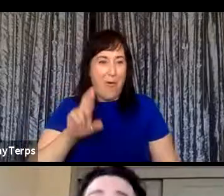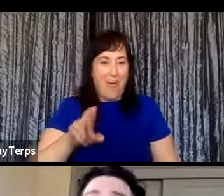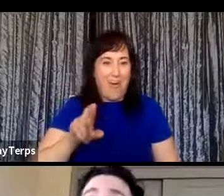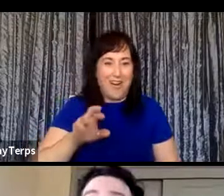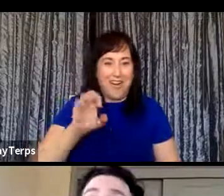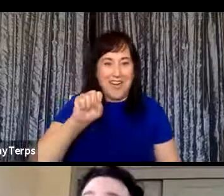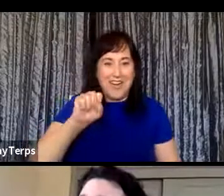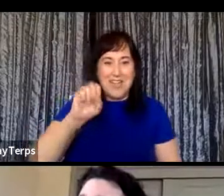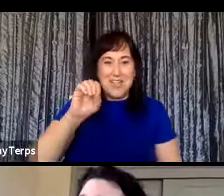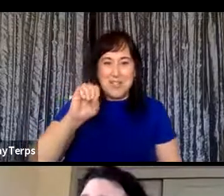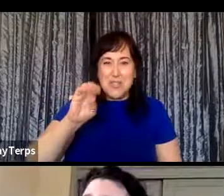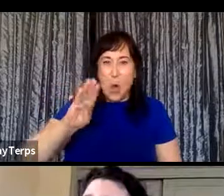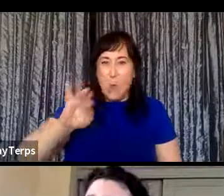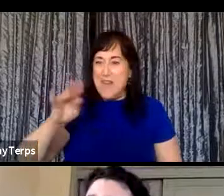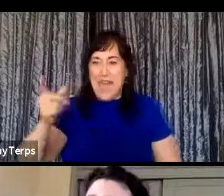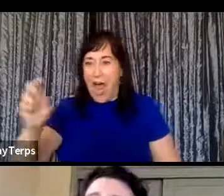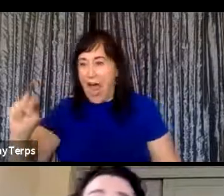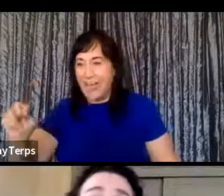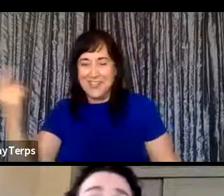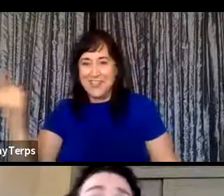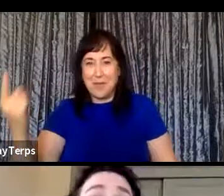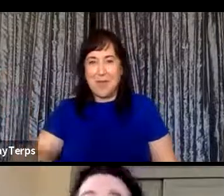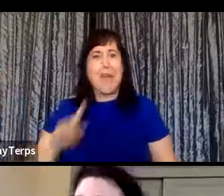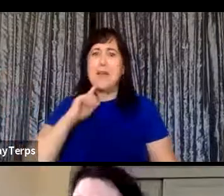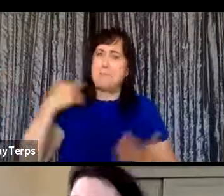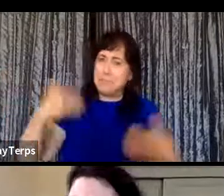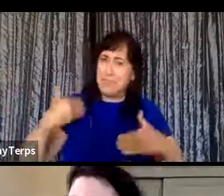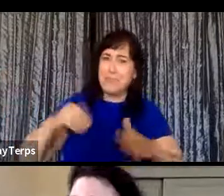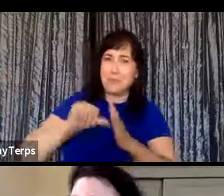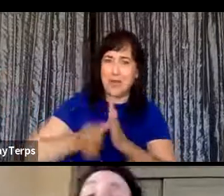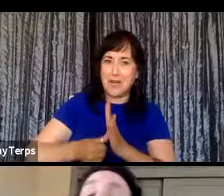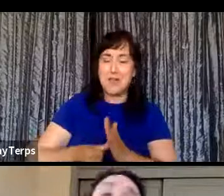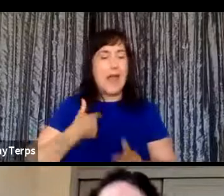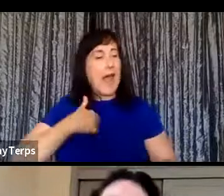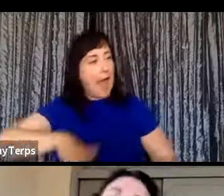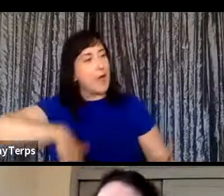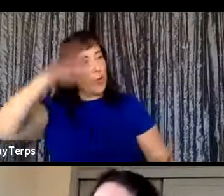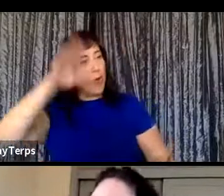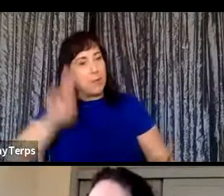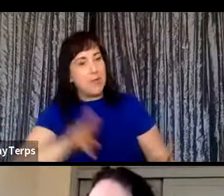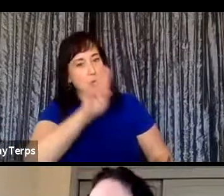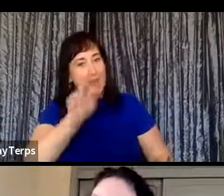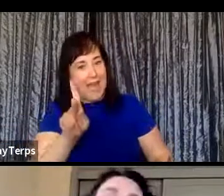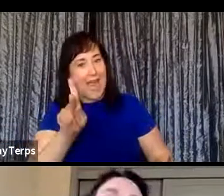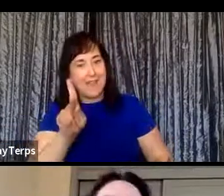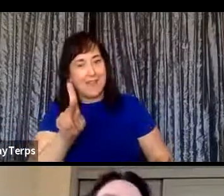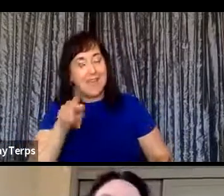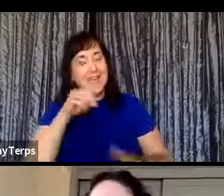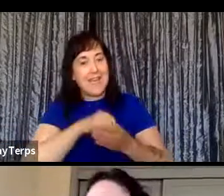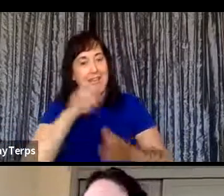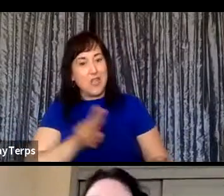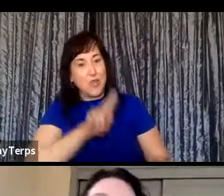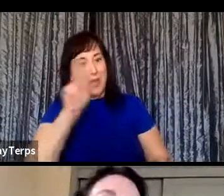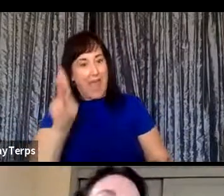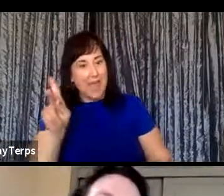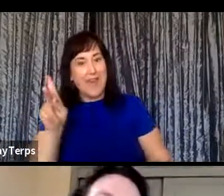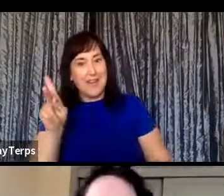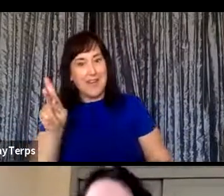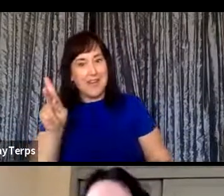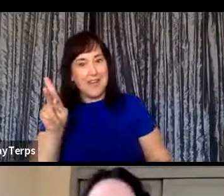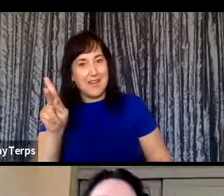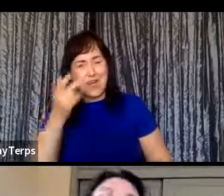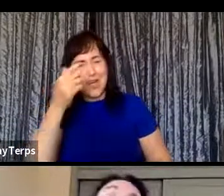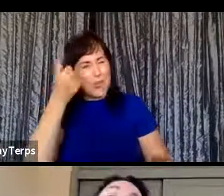fair. Really impressive, really. Siobhan, I grew up in the UK, and in the UK, Well, you remember the film